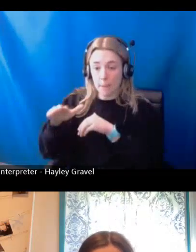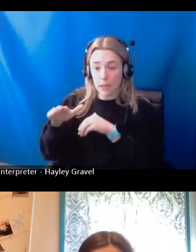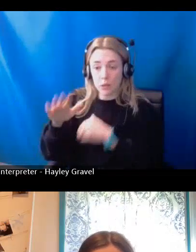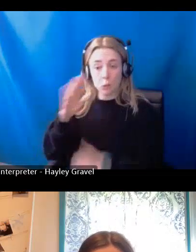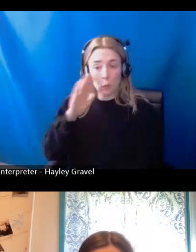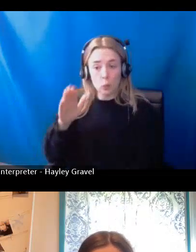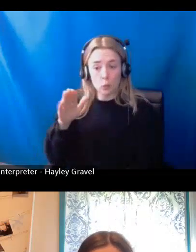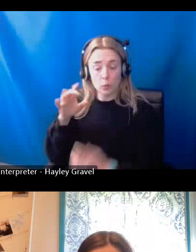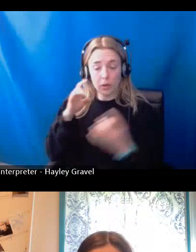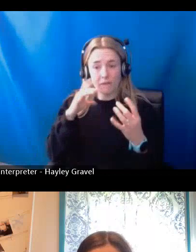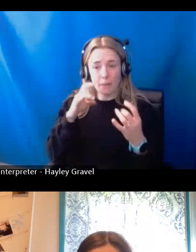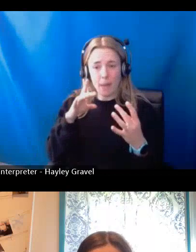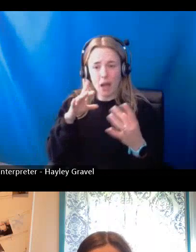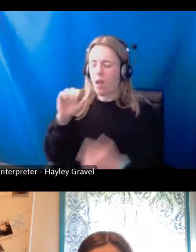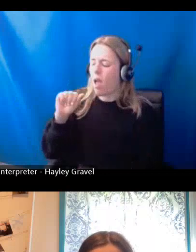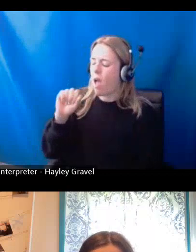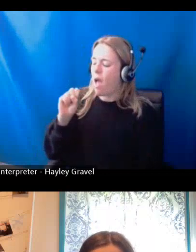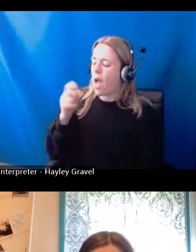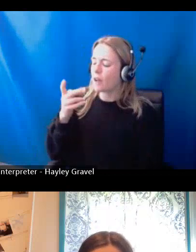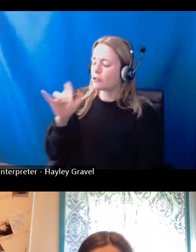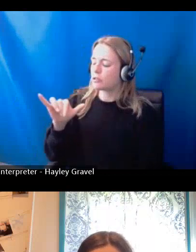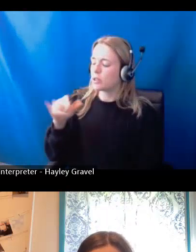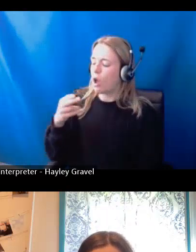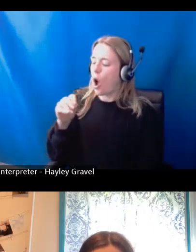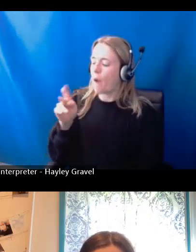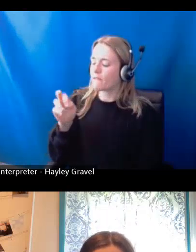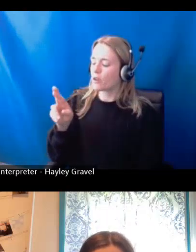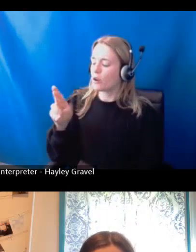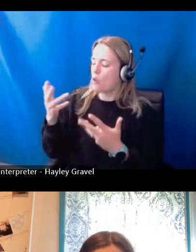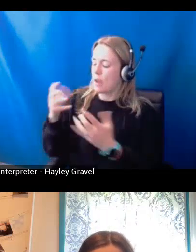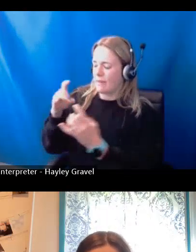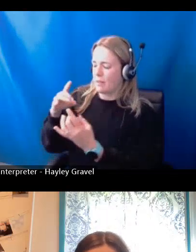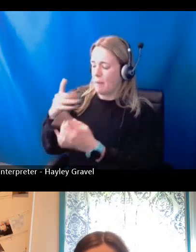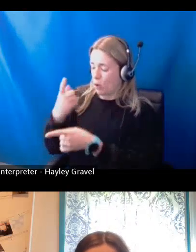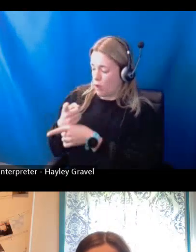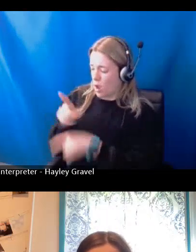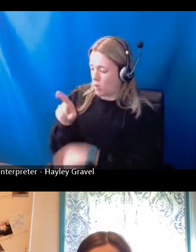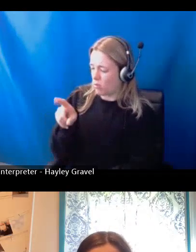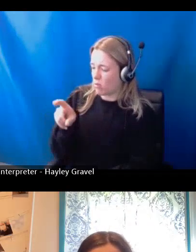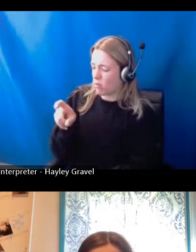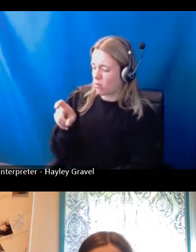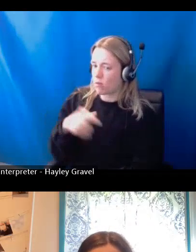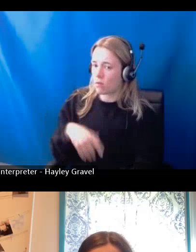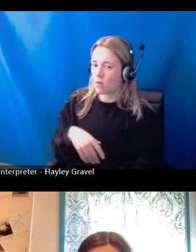feedback. Ashley Hoffer, I know I've given you feedback already. Is that right?